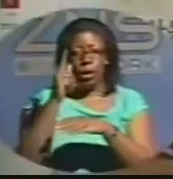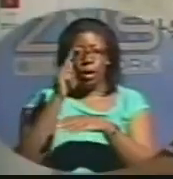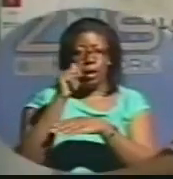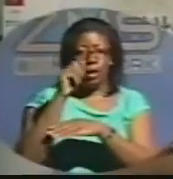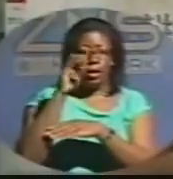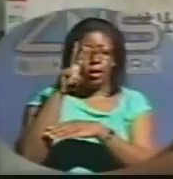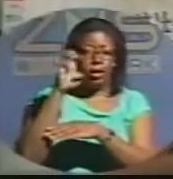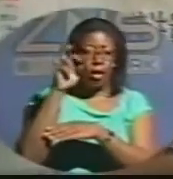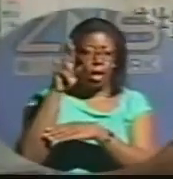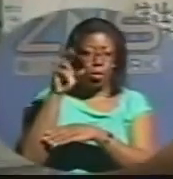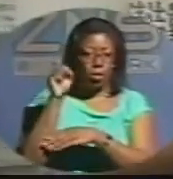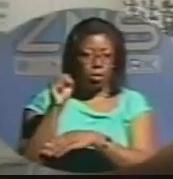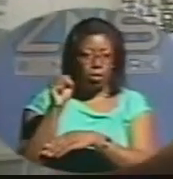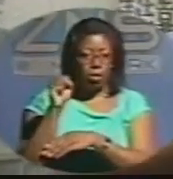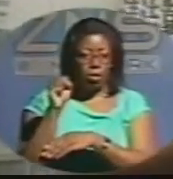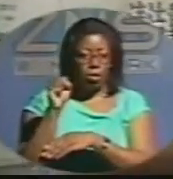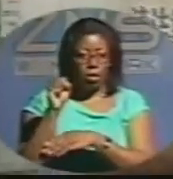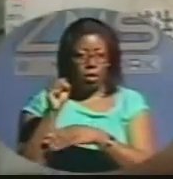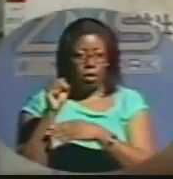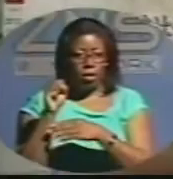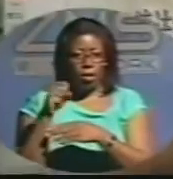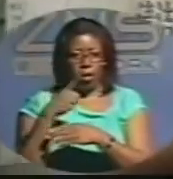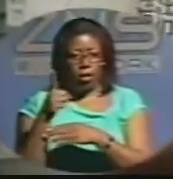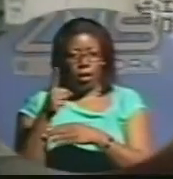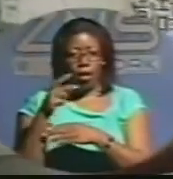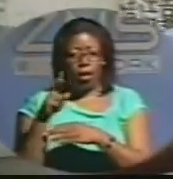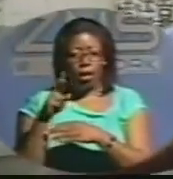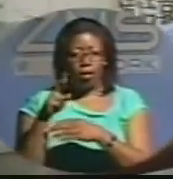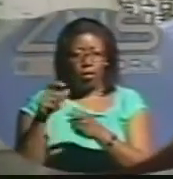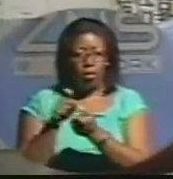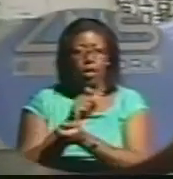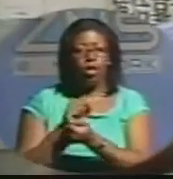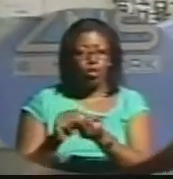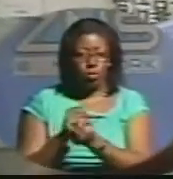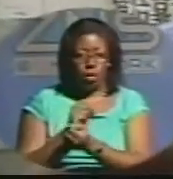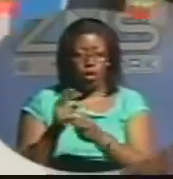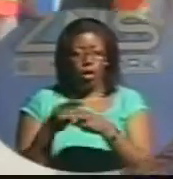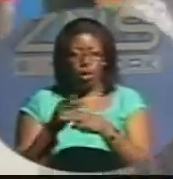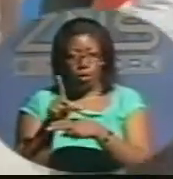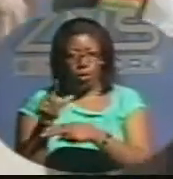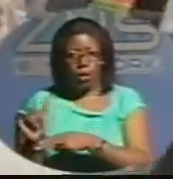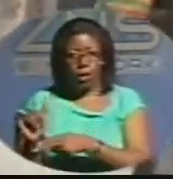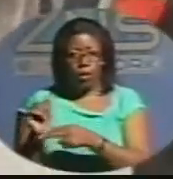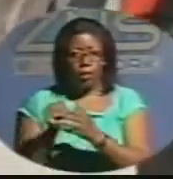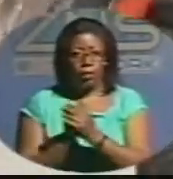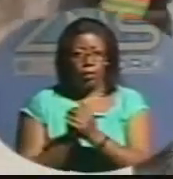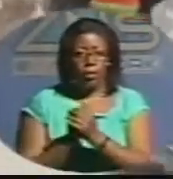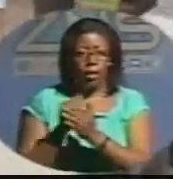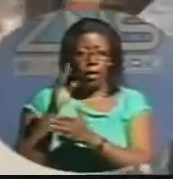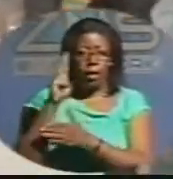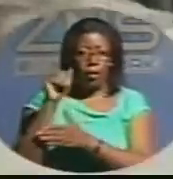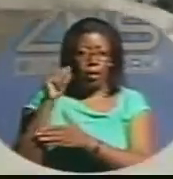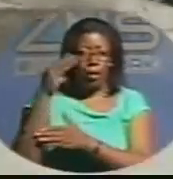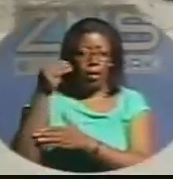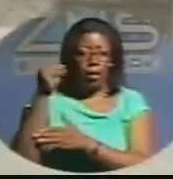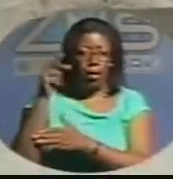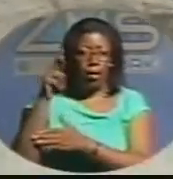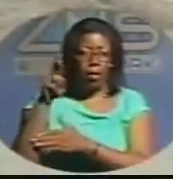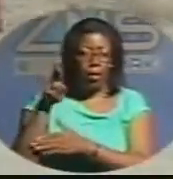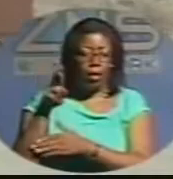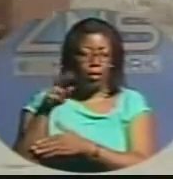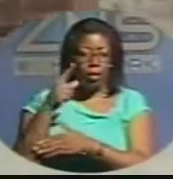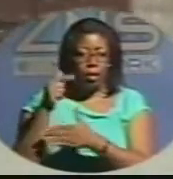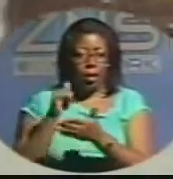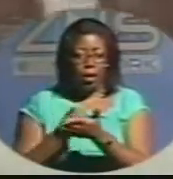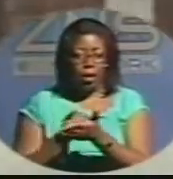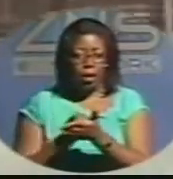Hotel will be demolished, and they are under demolition right now. And while contractors are targeting the Baha Mar 2014 completion date, Wu